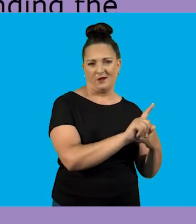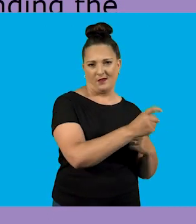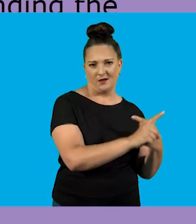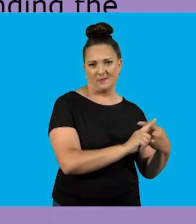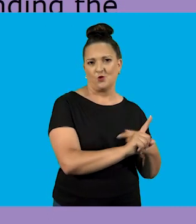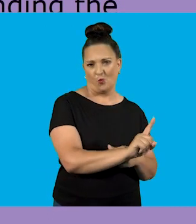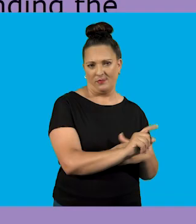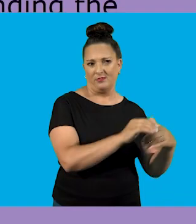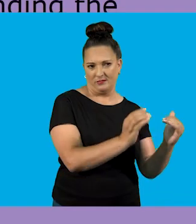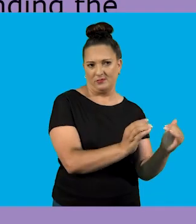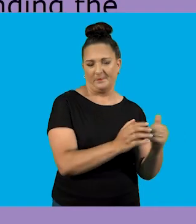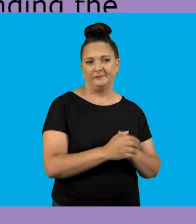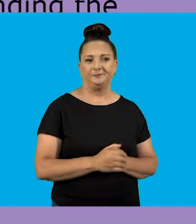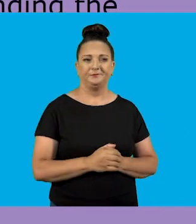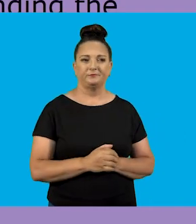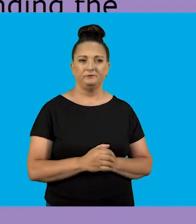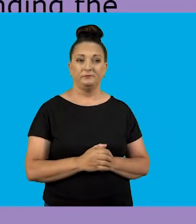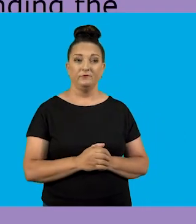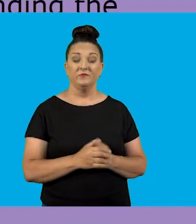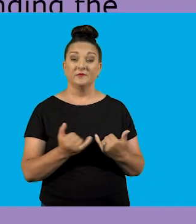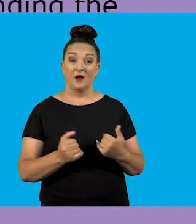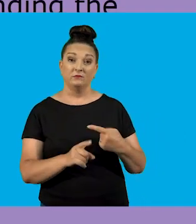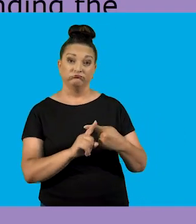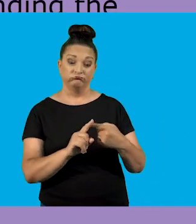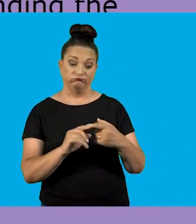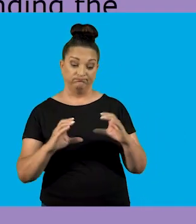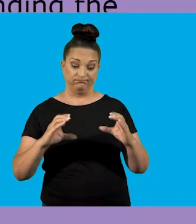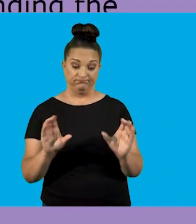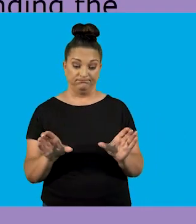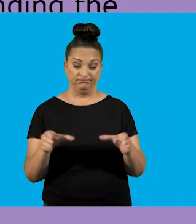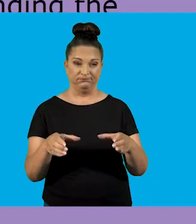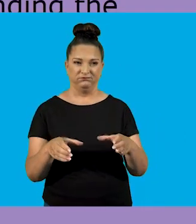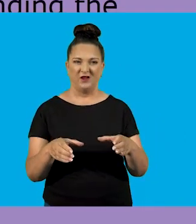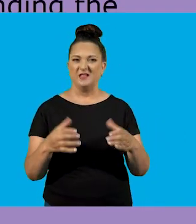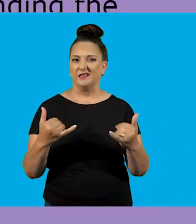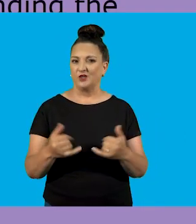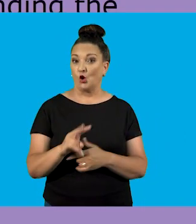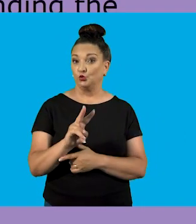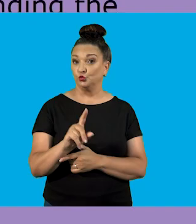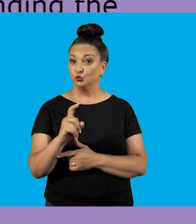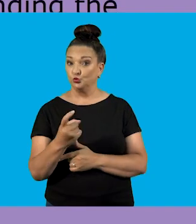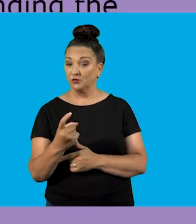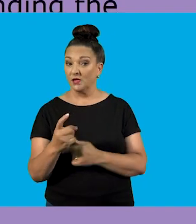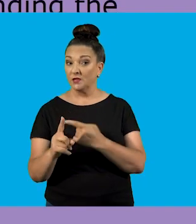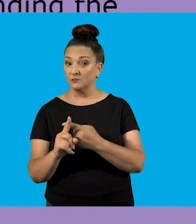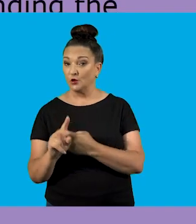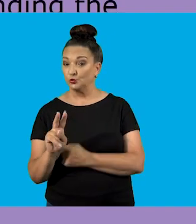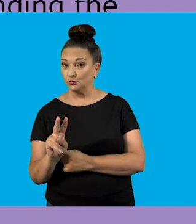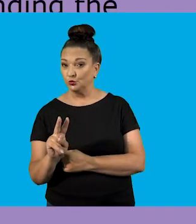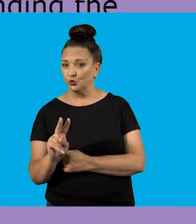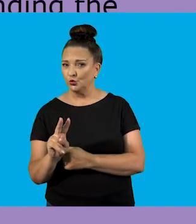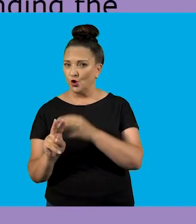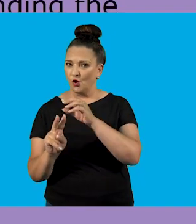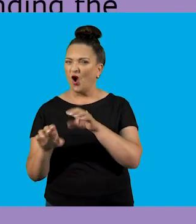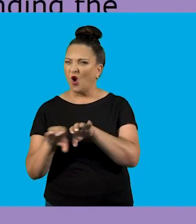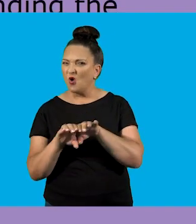in that bracket. We go over to the second bracket, we have 2x plus 2, and the common factor there is 2. Then how